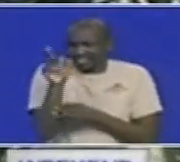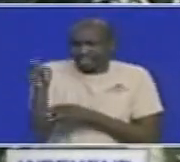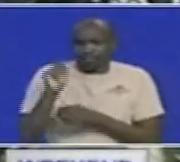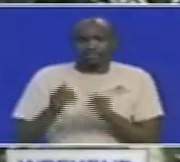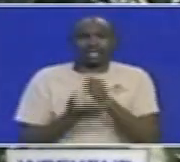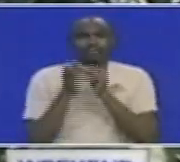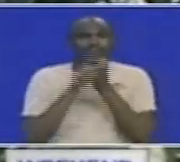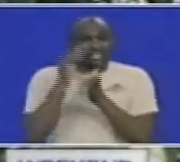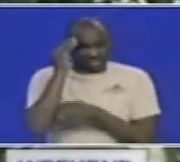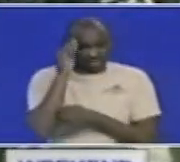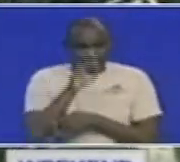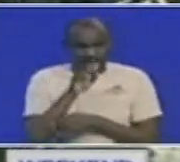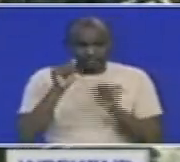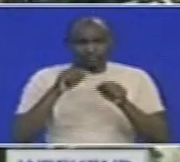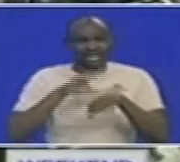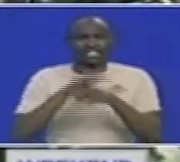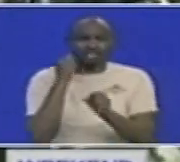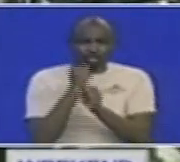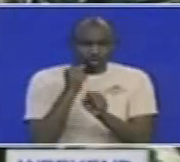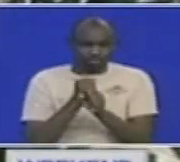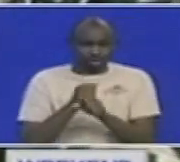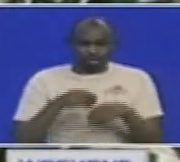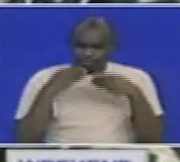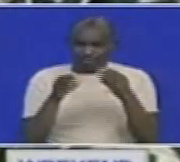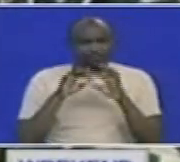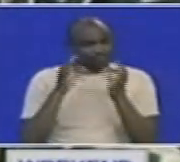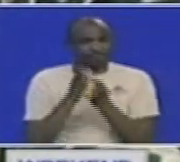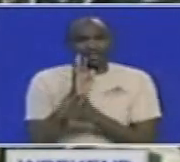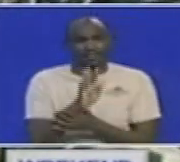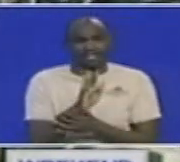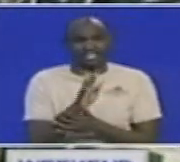can be able to get a job to enable him provide for his family